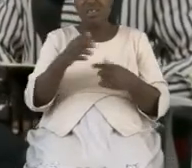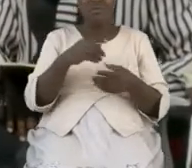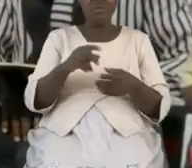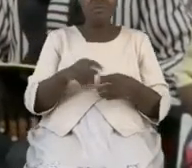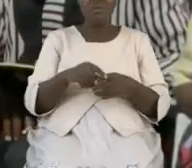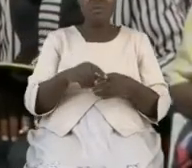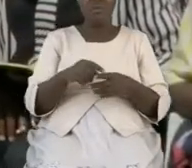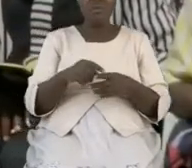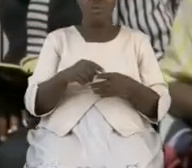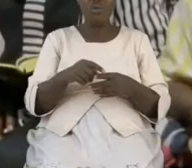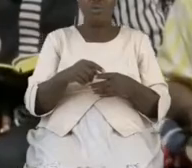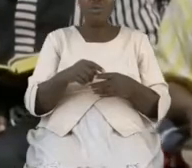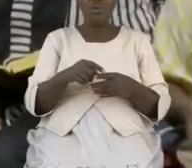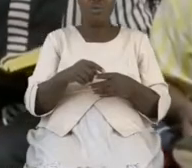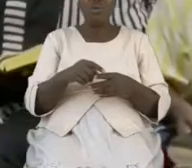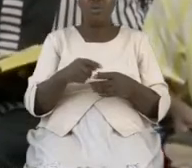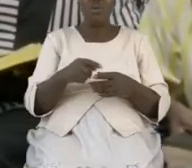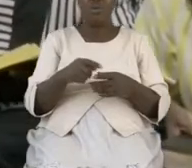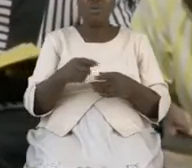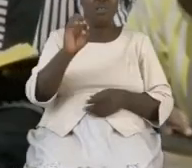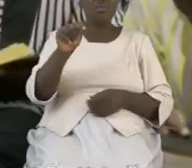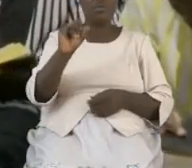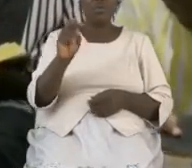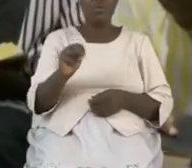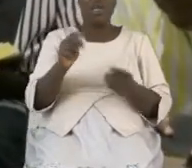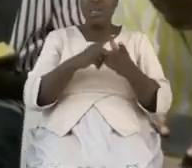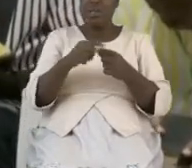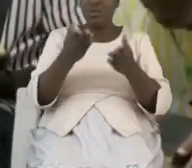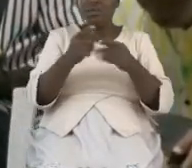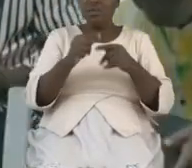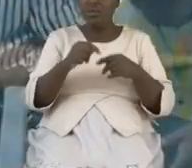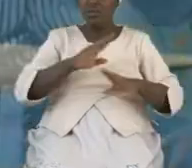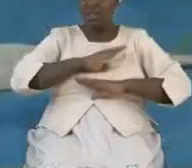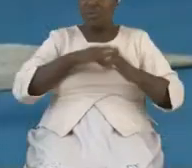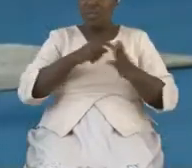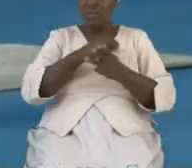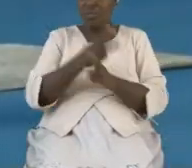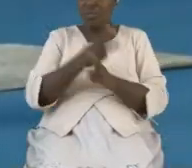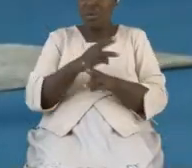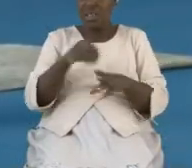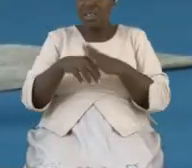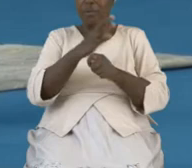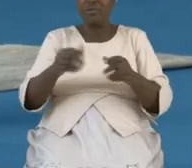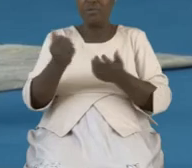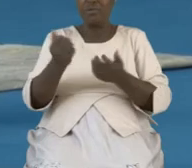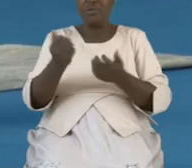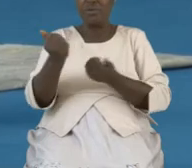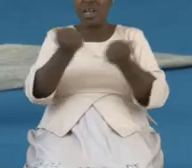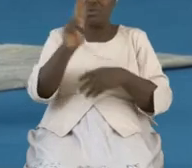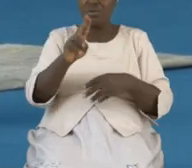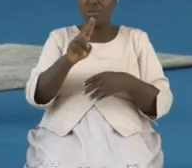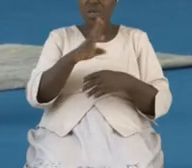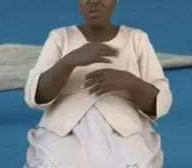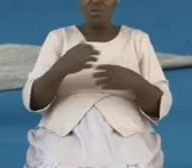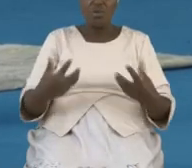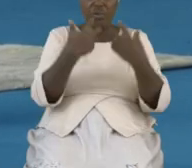world, in the kind of car you use, you're competing with the world, in